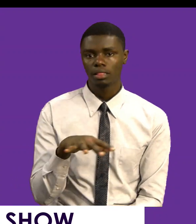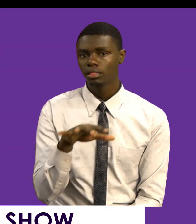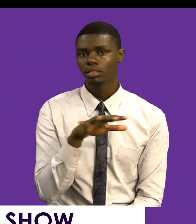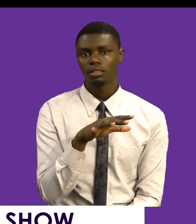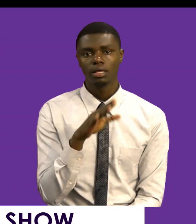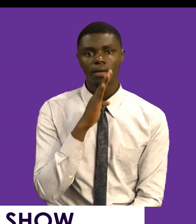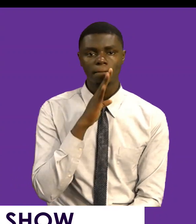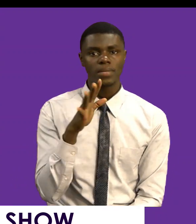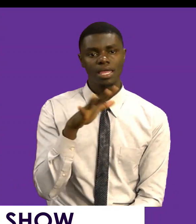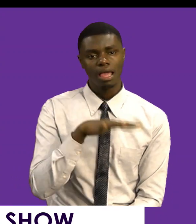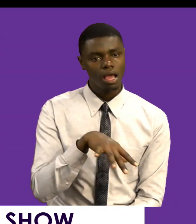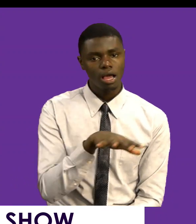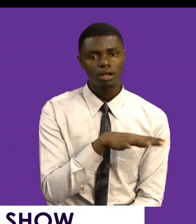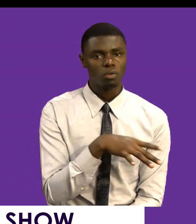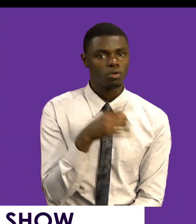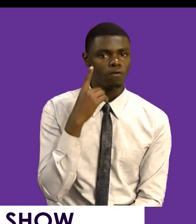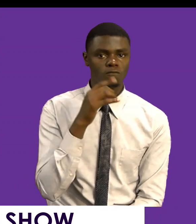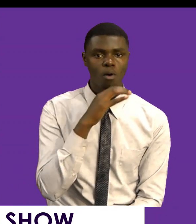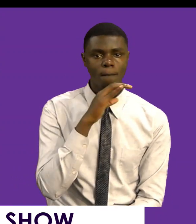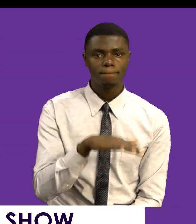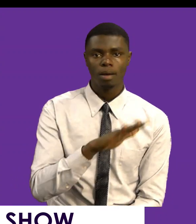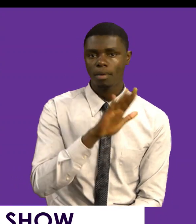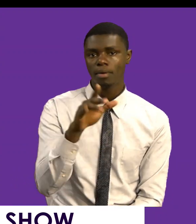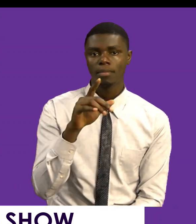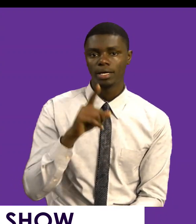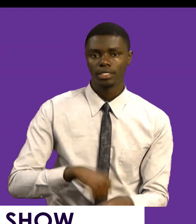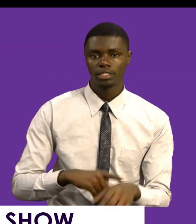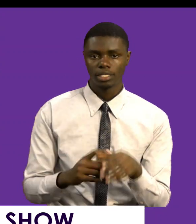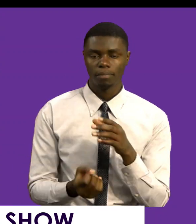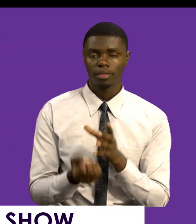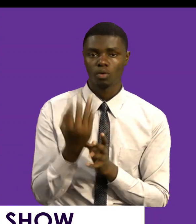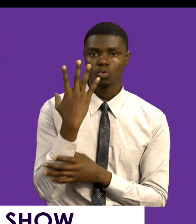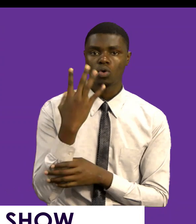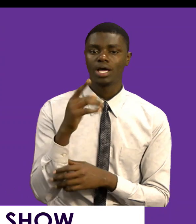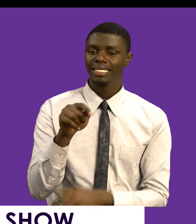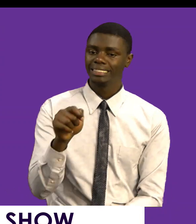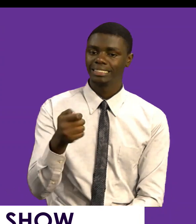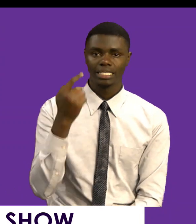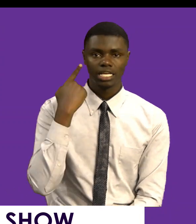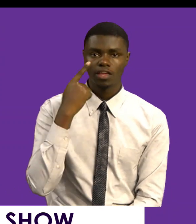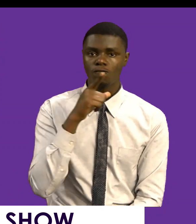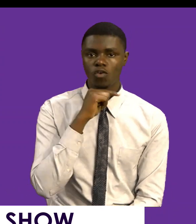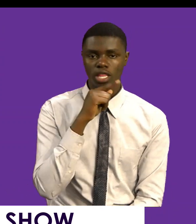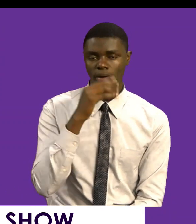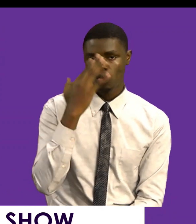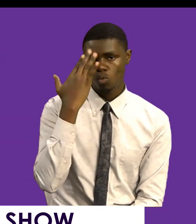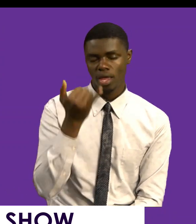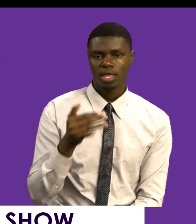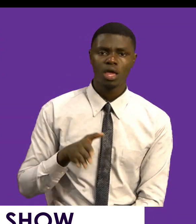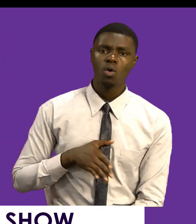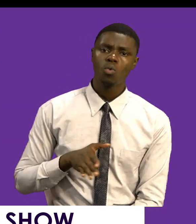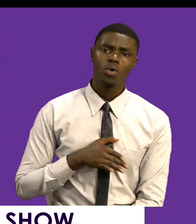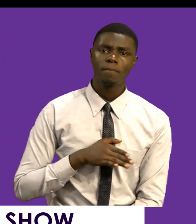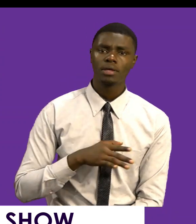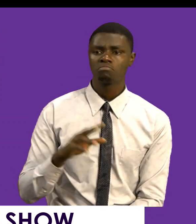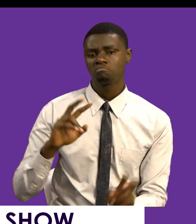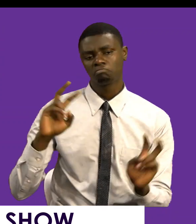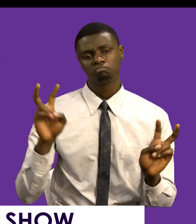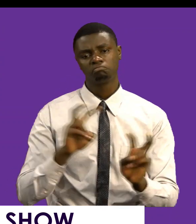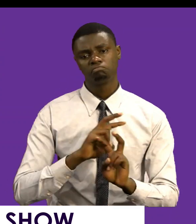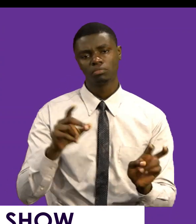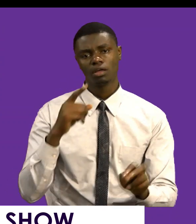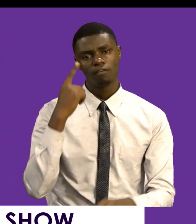Be around for your boys as they grow. It is key for the man, because the women are looking